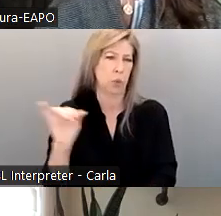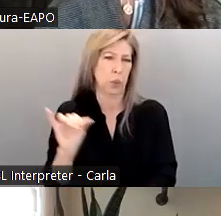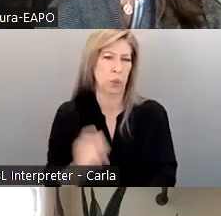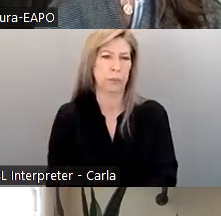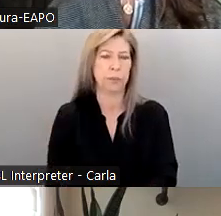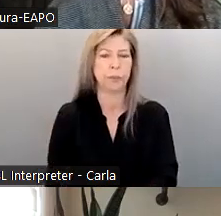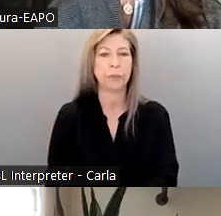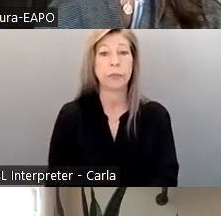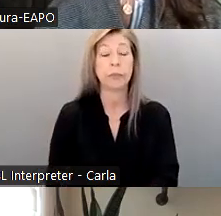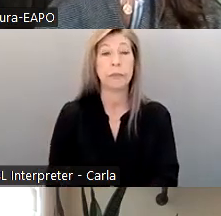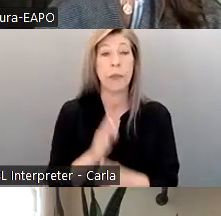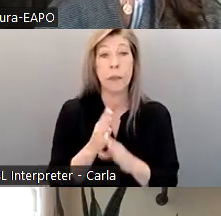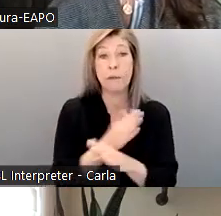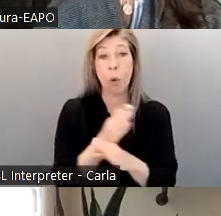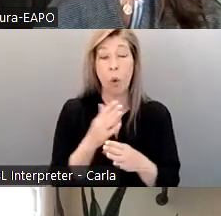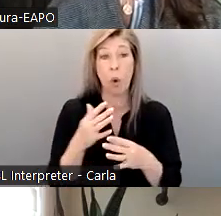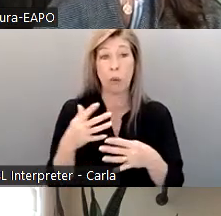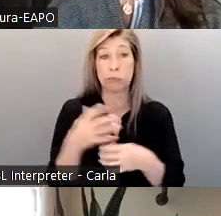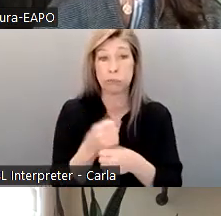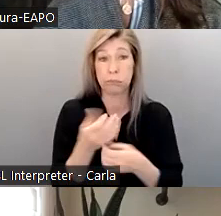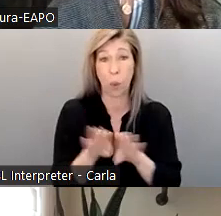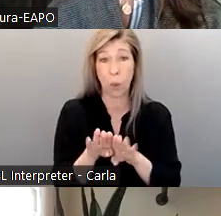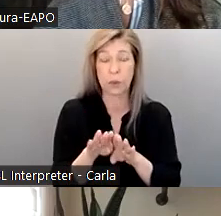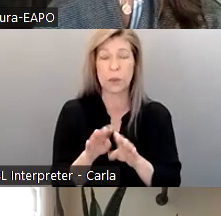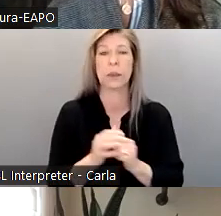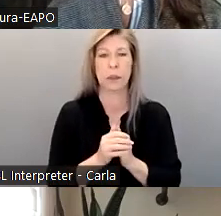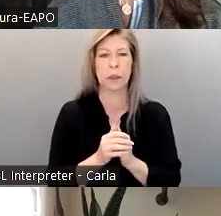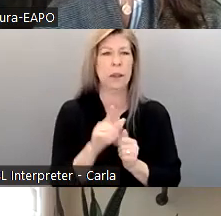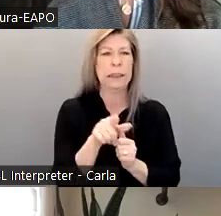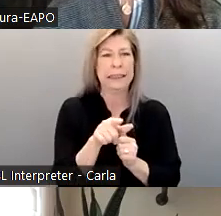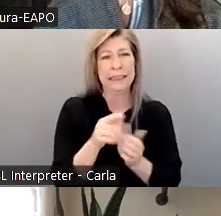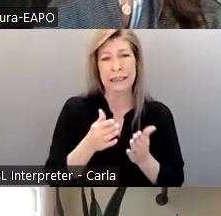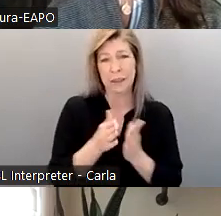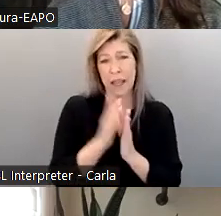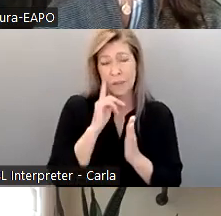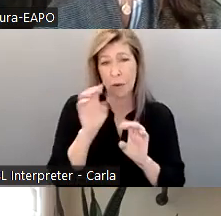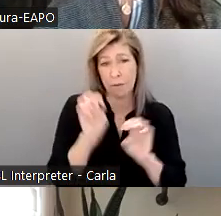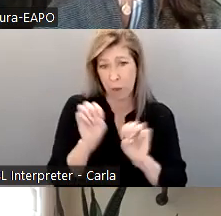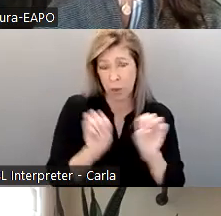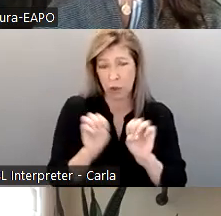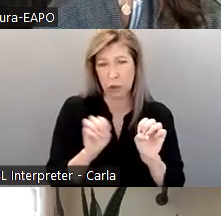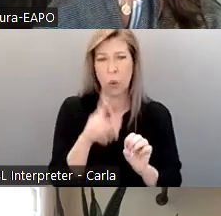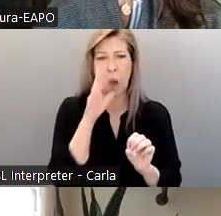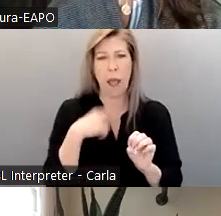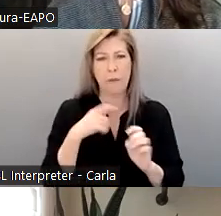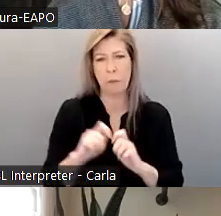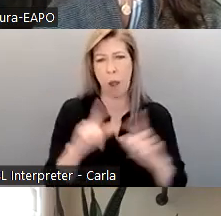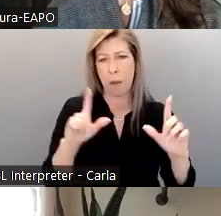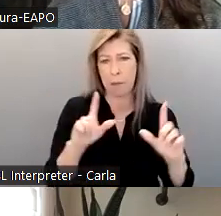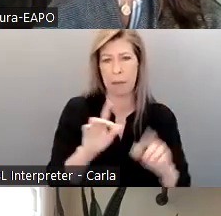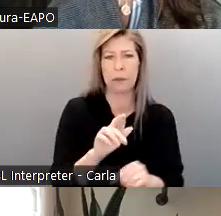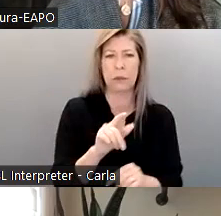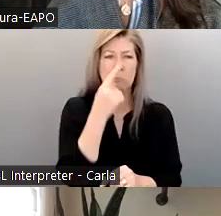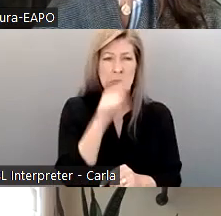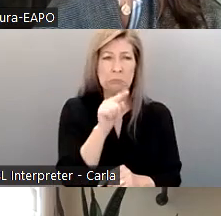Just lastly, before we wind up, is your evaluation. There's going to be a pop-up. If you don't mind just giving some feedback,